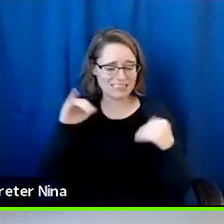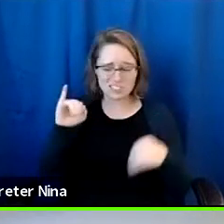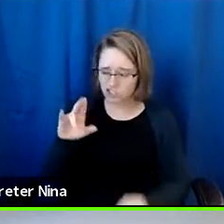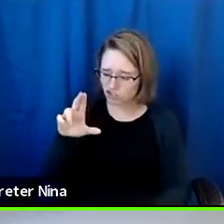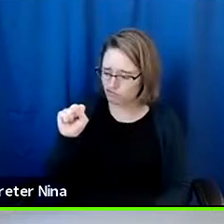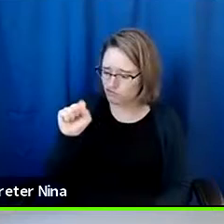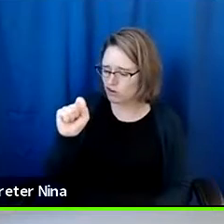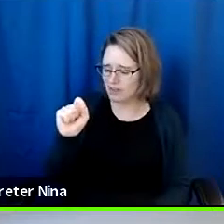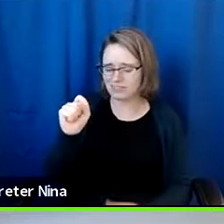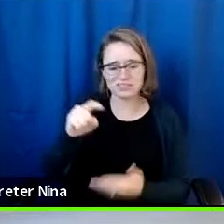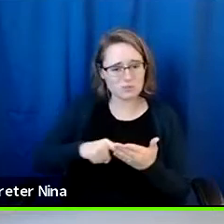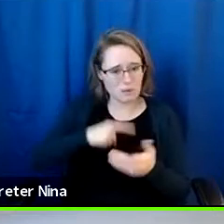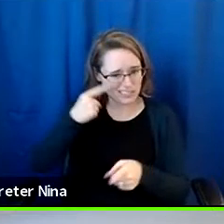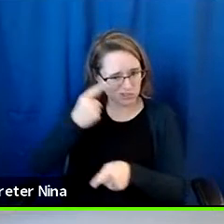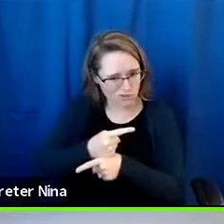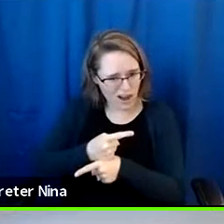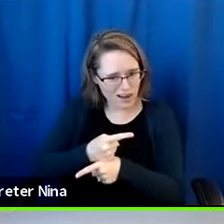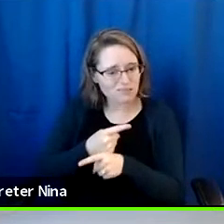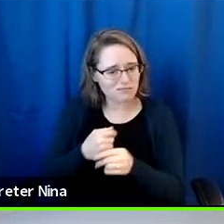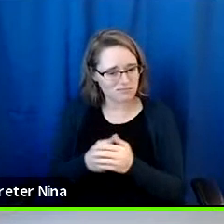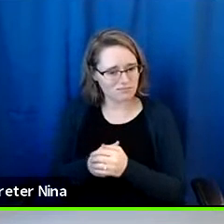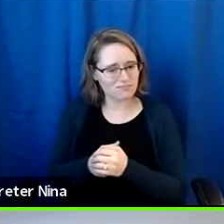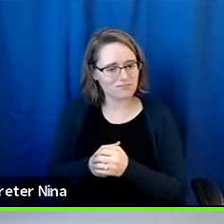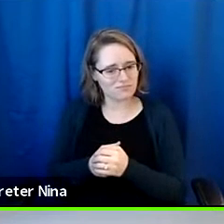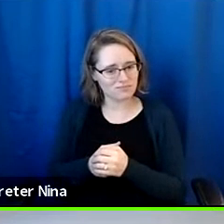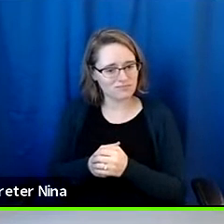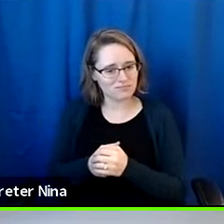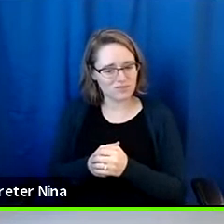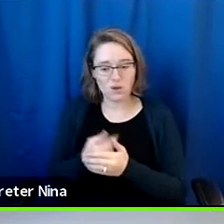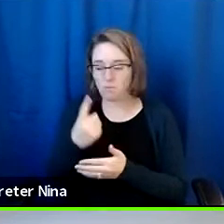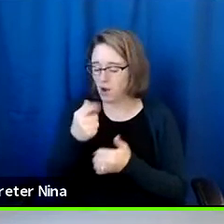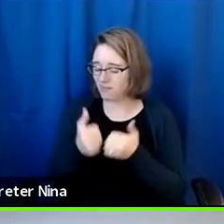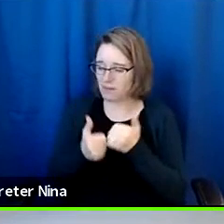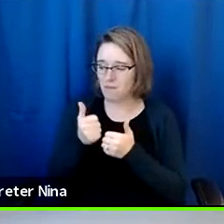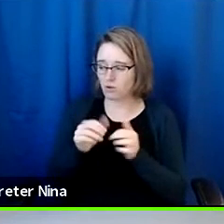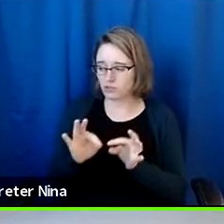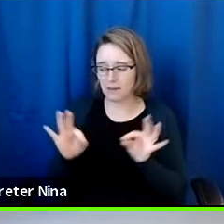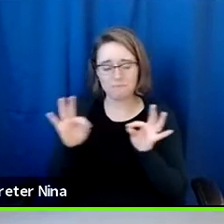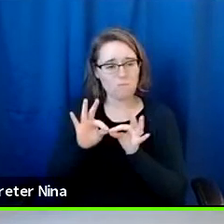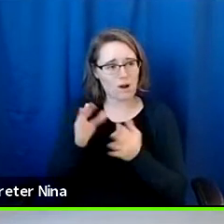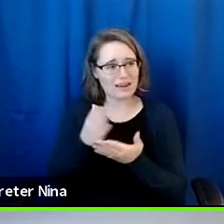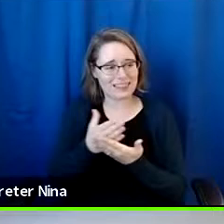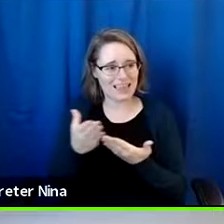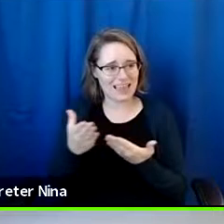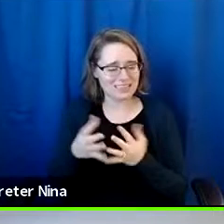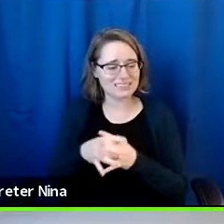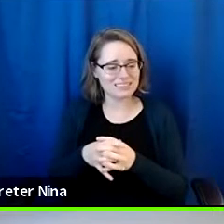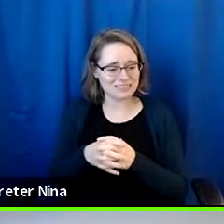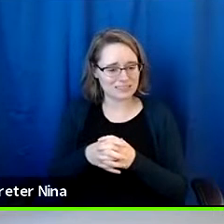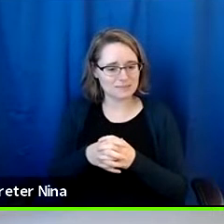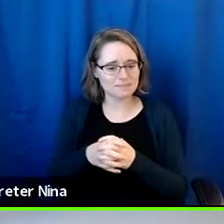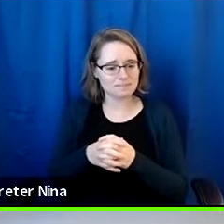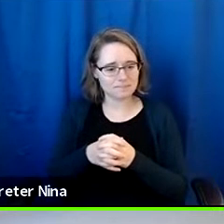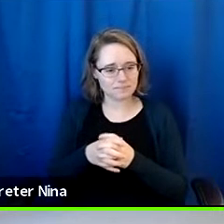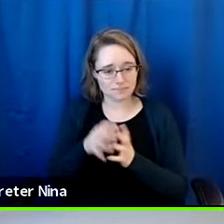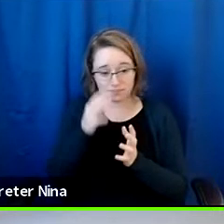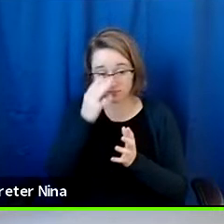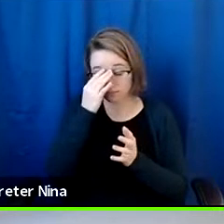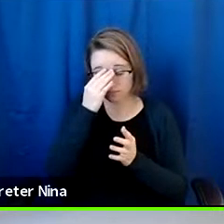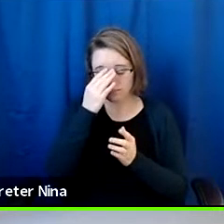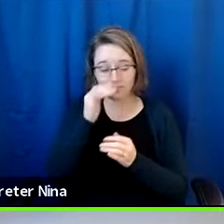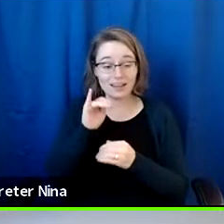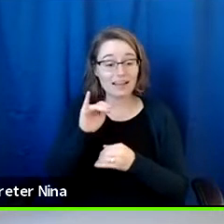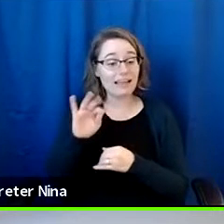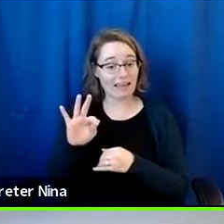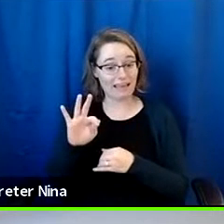right. And I guess one of the most important things, I think, is that if you move from a sense